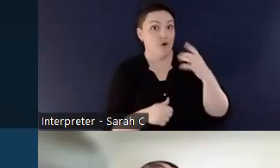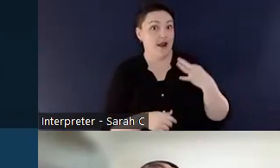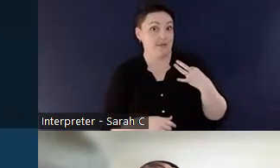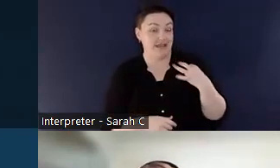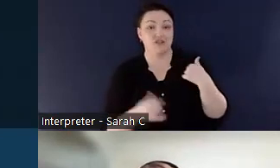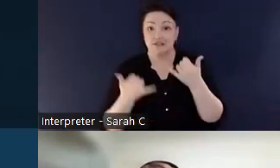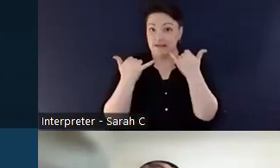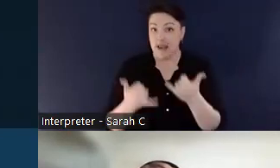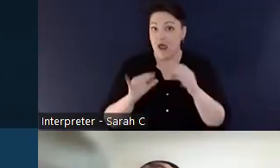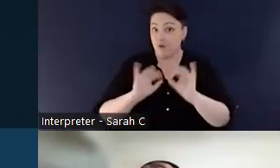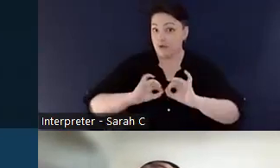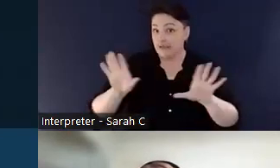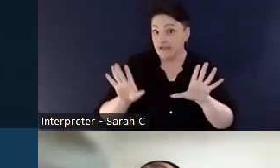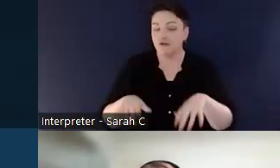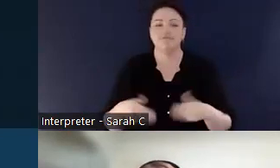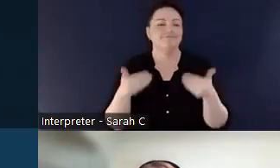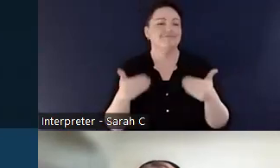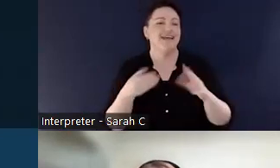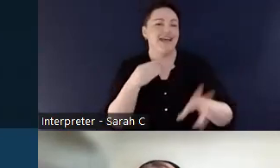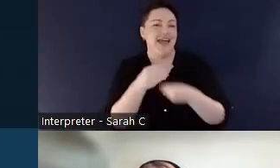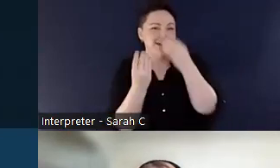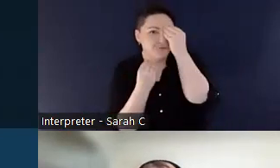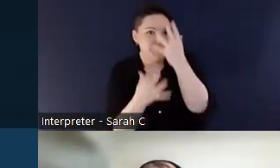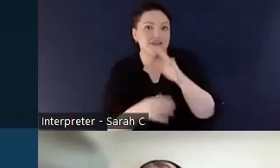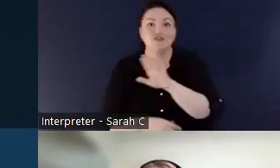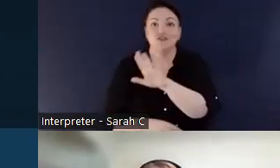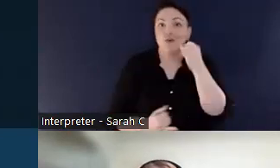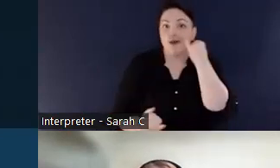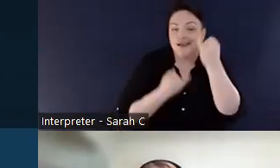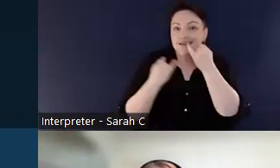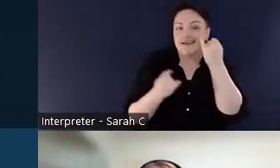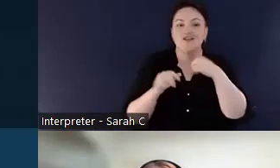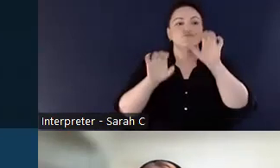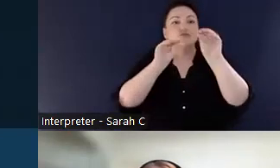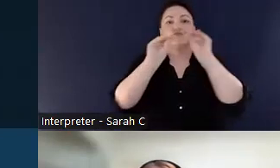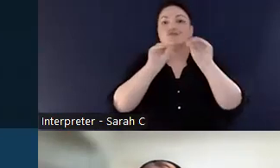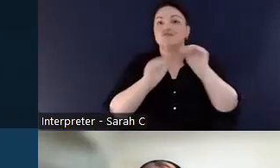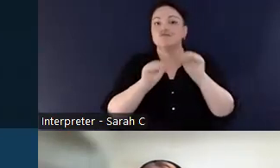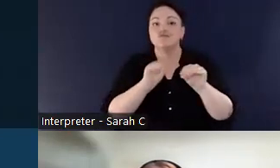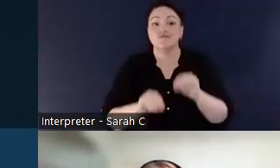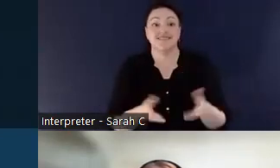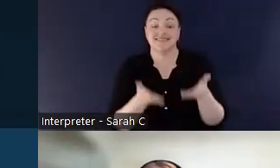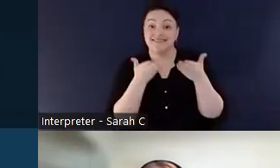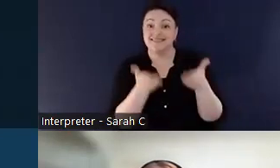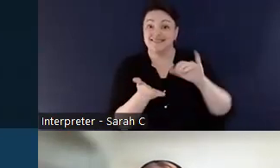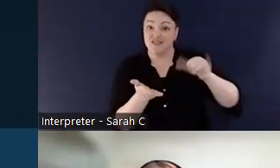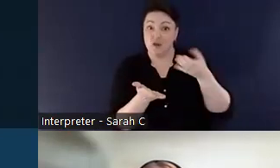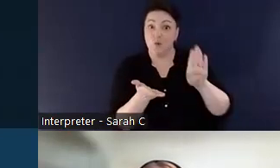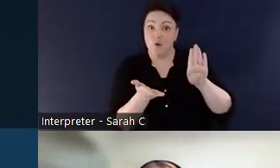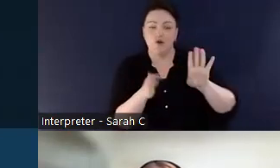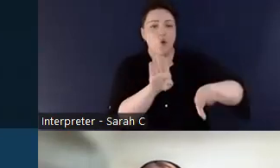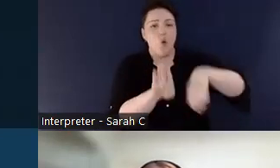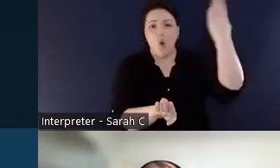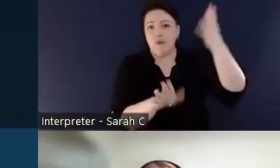information and your ideas, and thank you to everyone who has already added them in. So this Jamboard will remain open for the next couple of weeks,